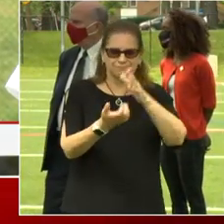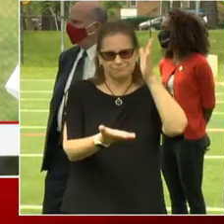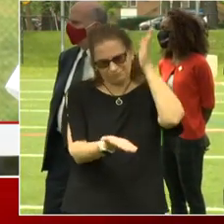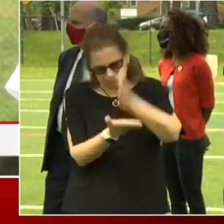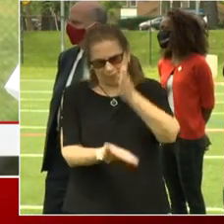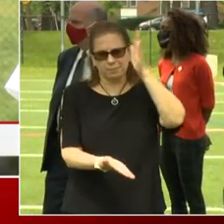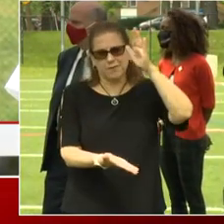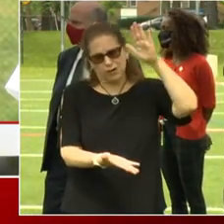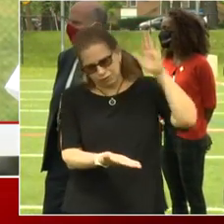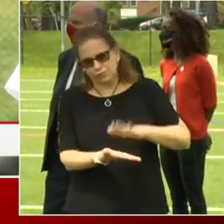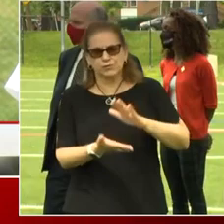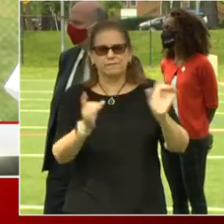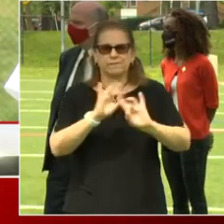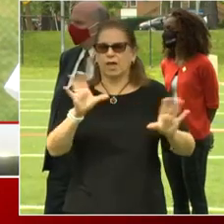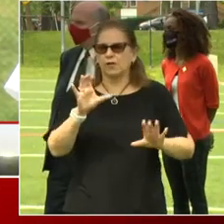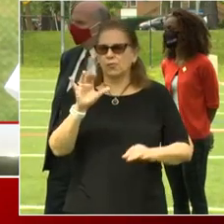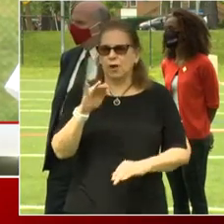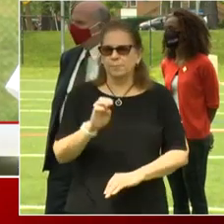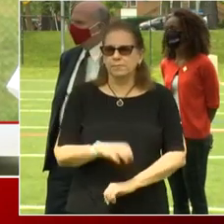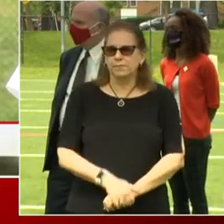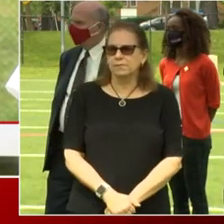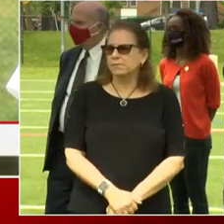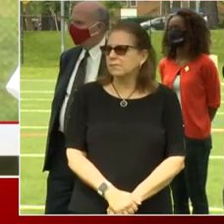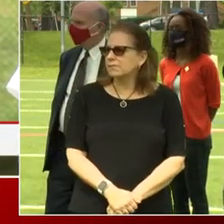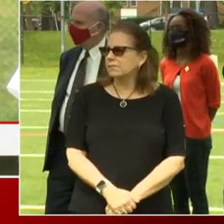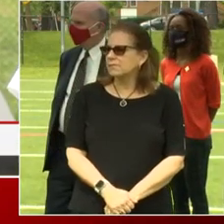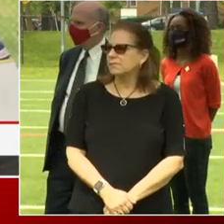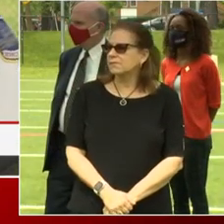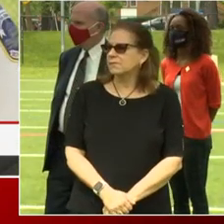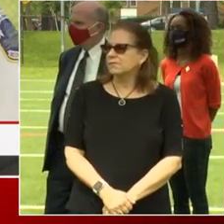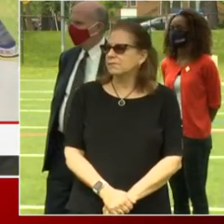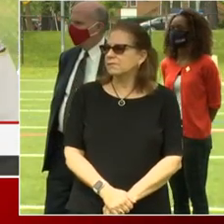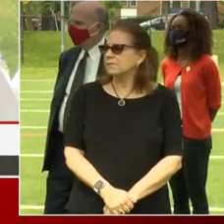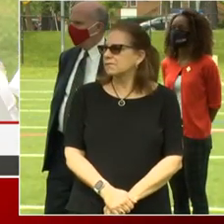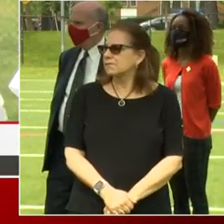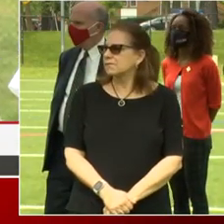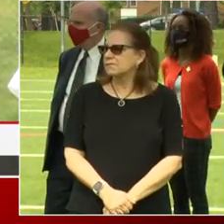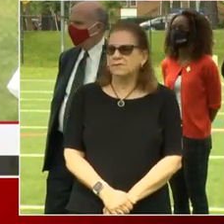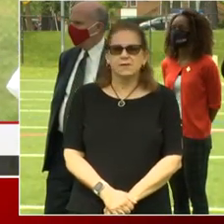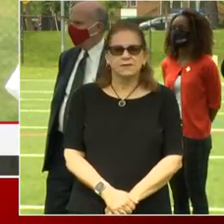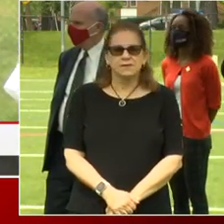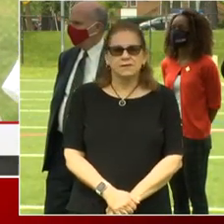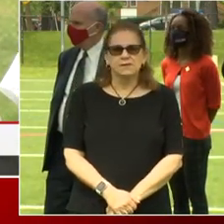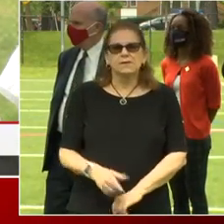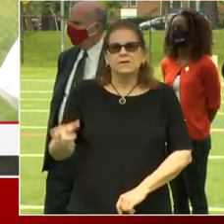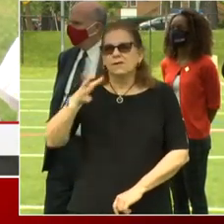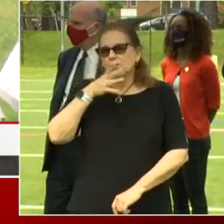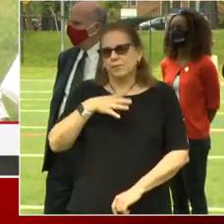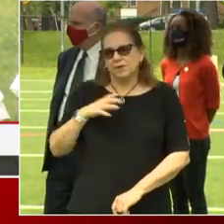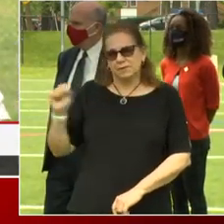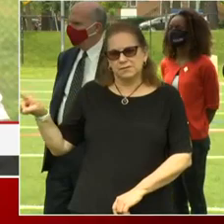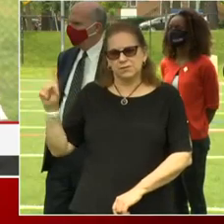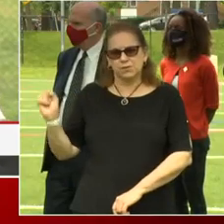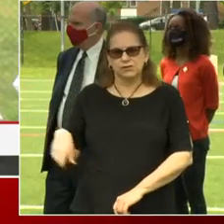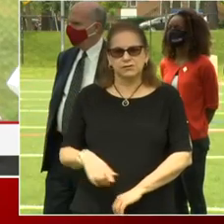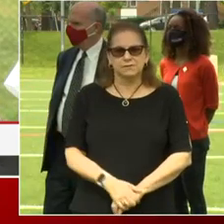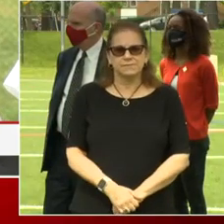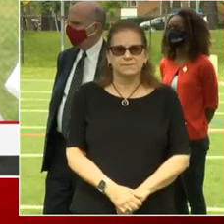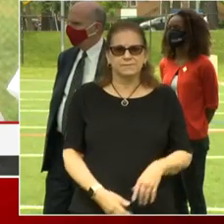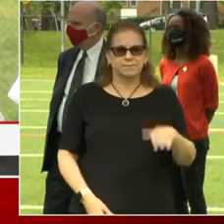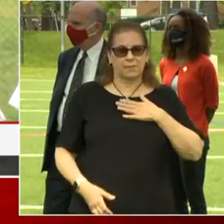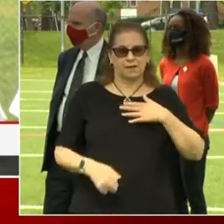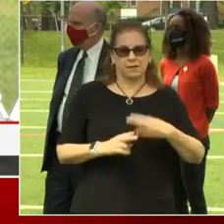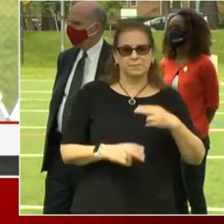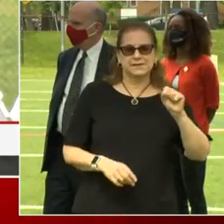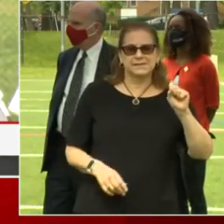make sure that we respond to them accordingly. Yes, ma'am. Chief, you've talked about how during the summertime, we see